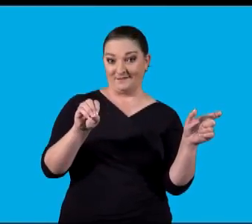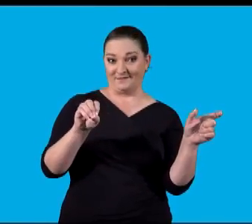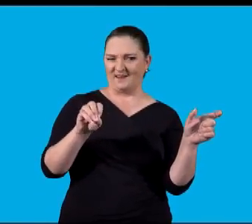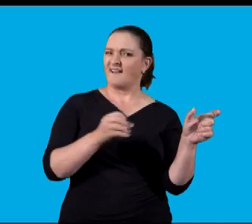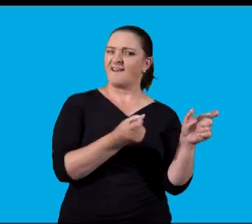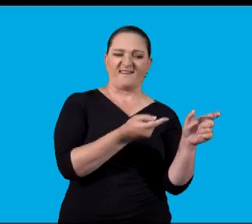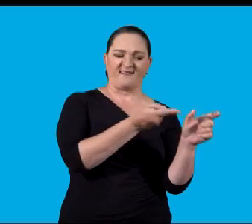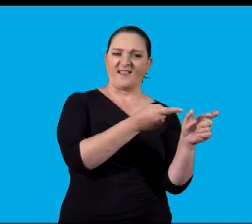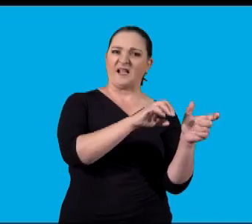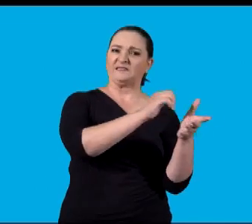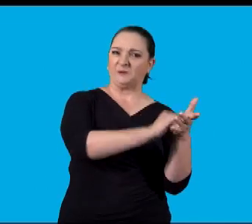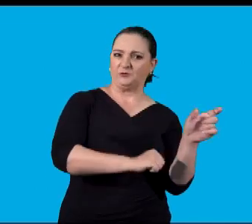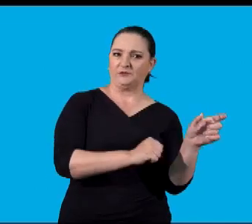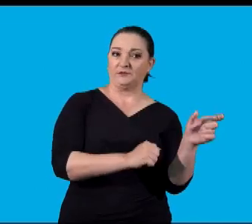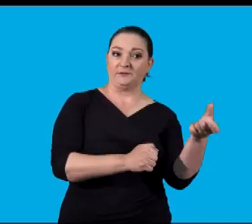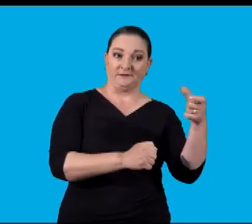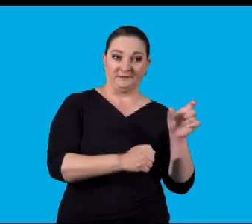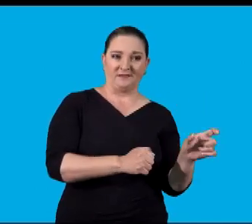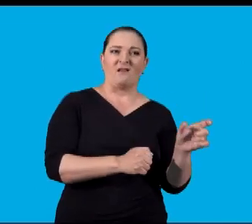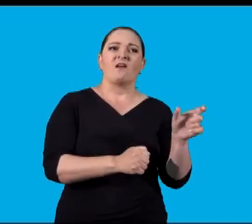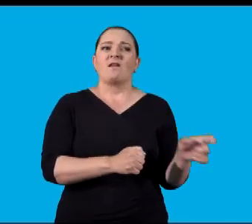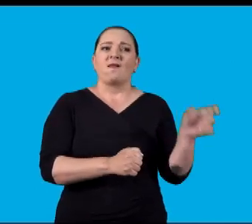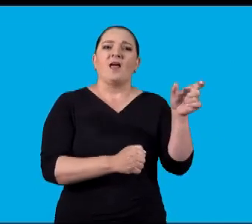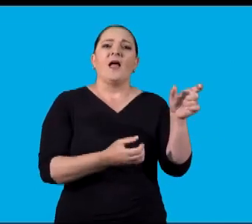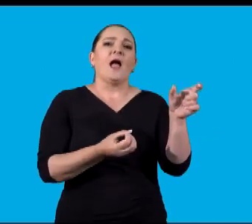8,320,300. How much do you end up with?